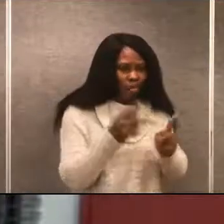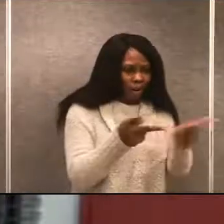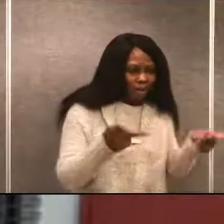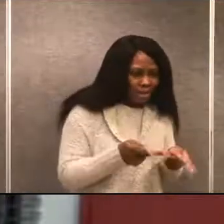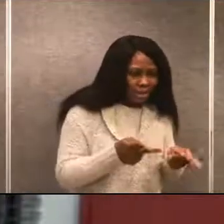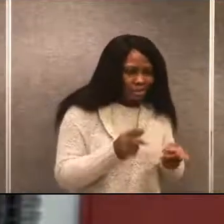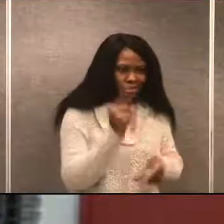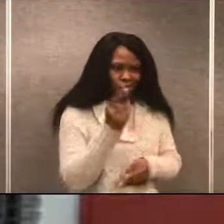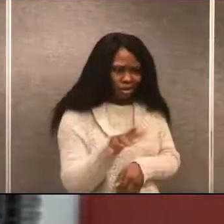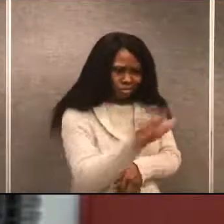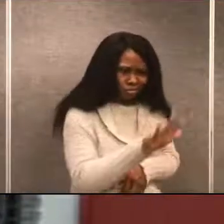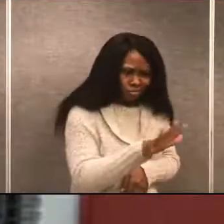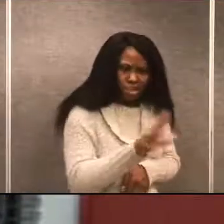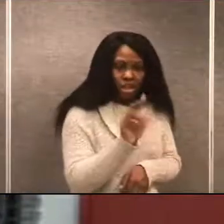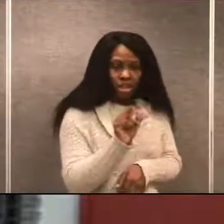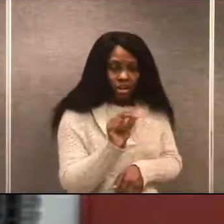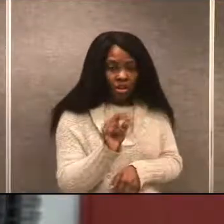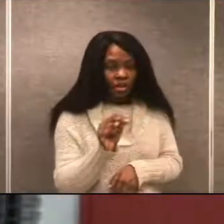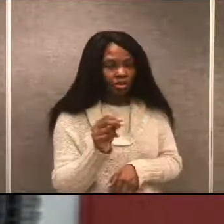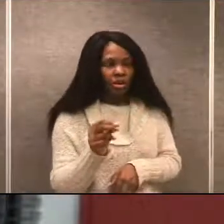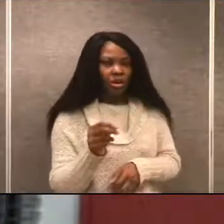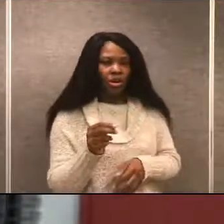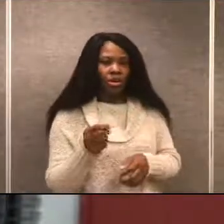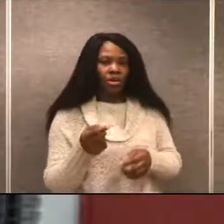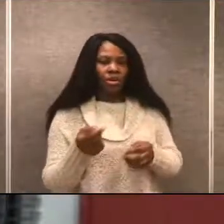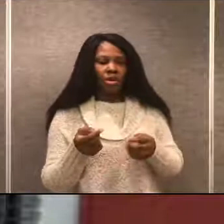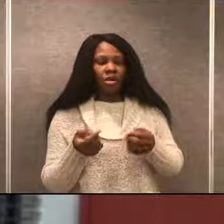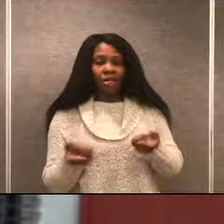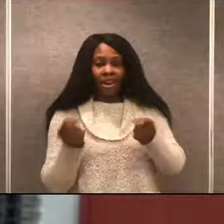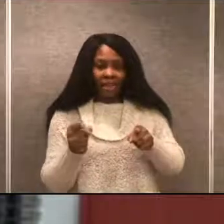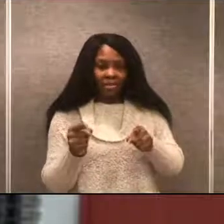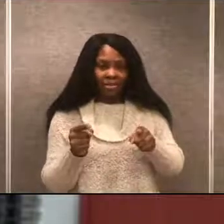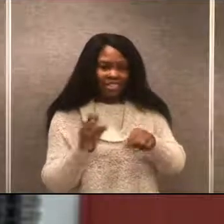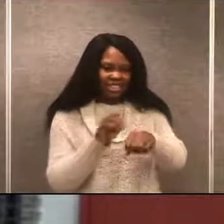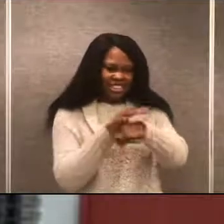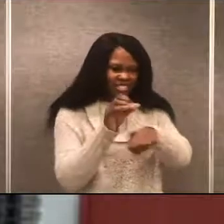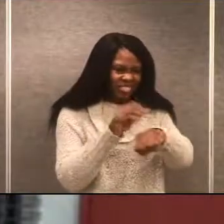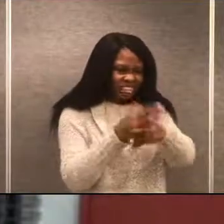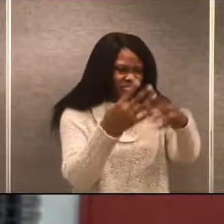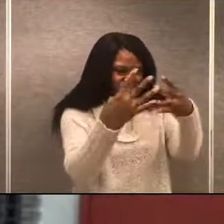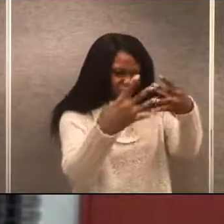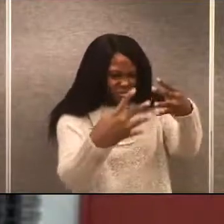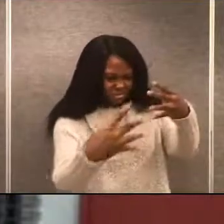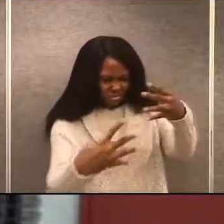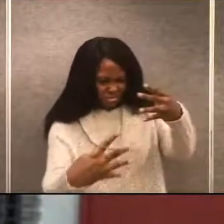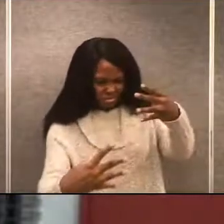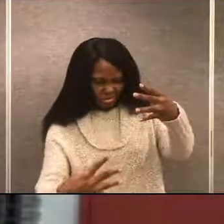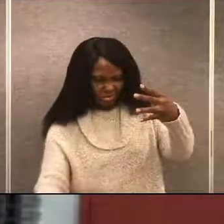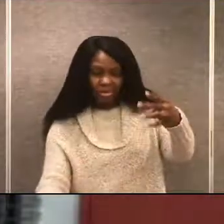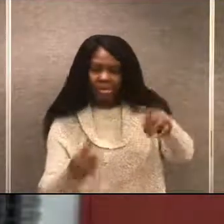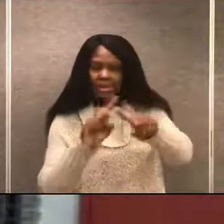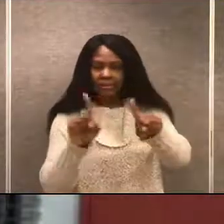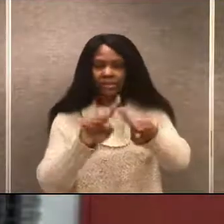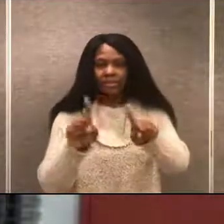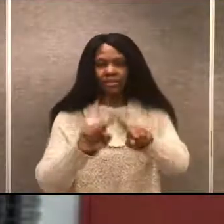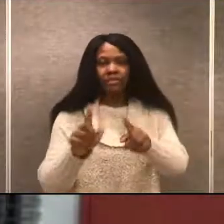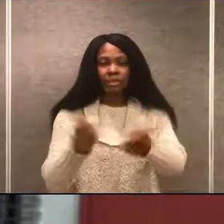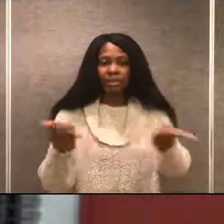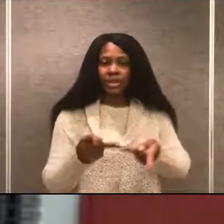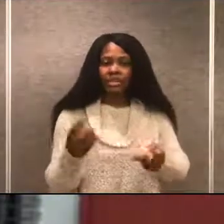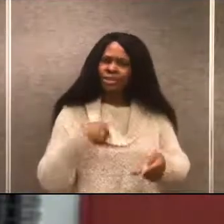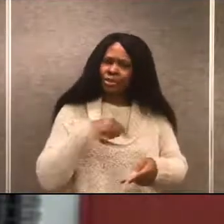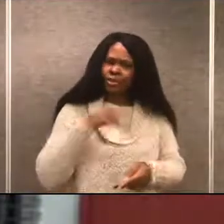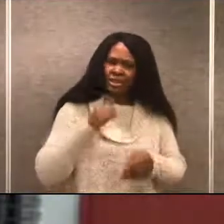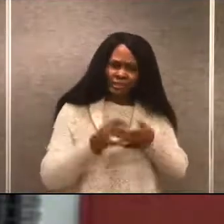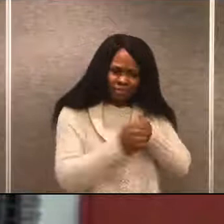one location, but there's a domino effect of all of those things, and it's often the word fluid is being used, and that we need to be fluid, and